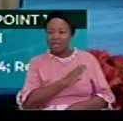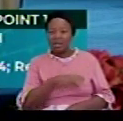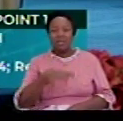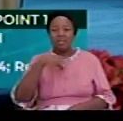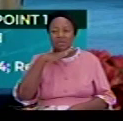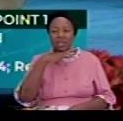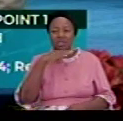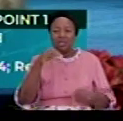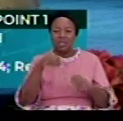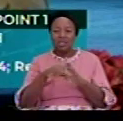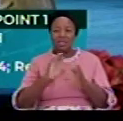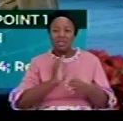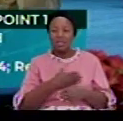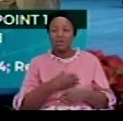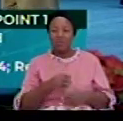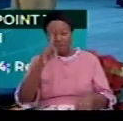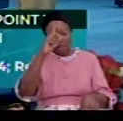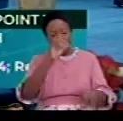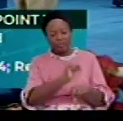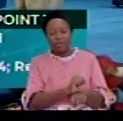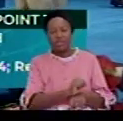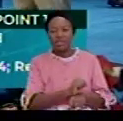Abomination in our habits.